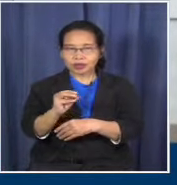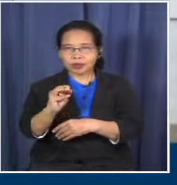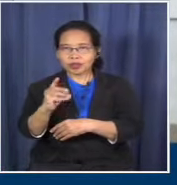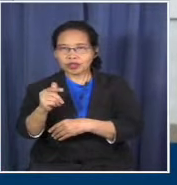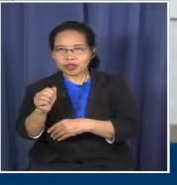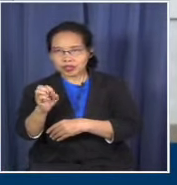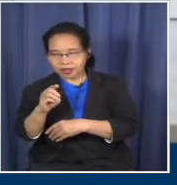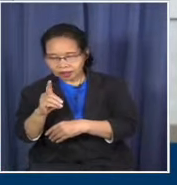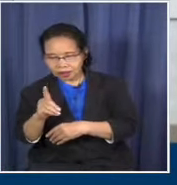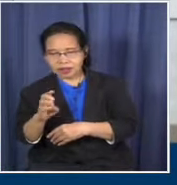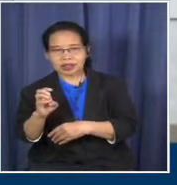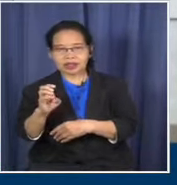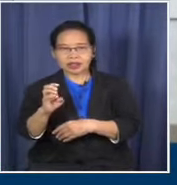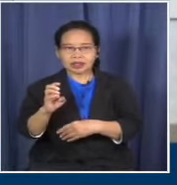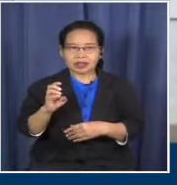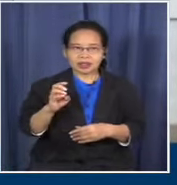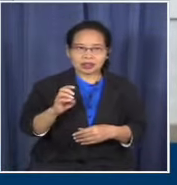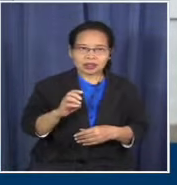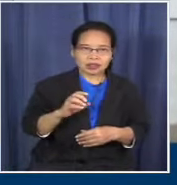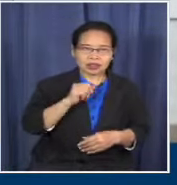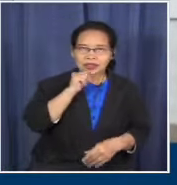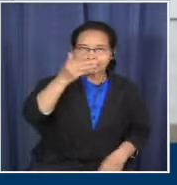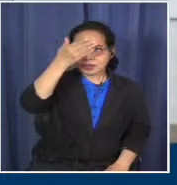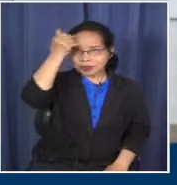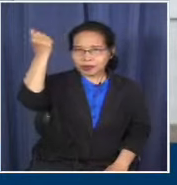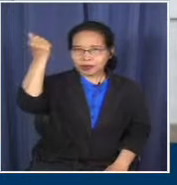carbon monoxide.